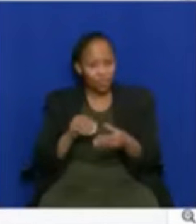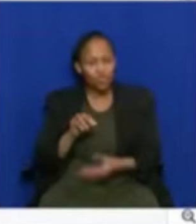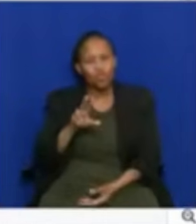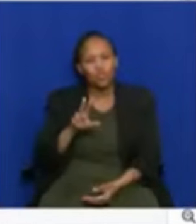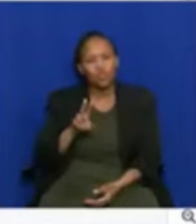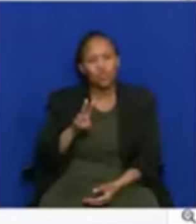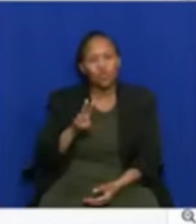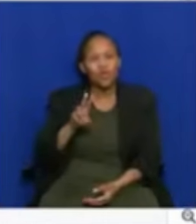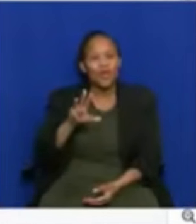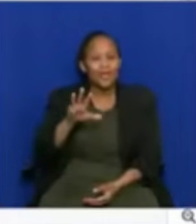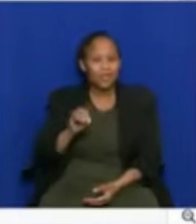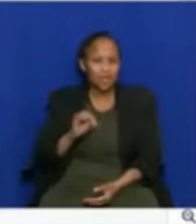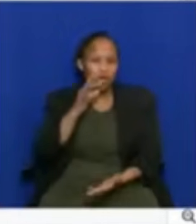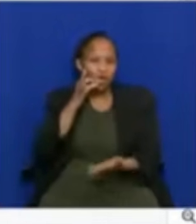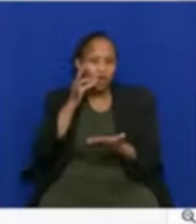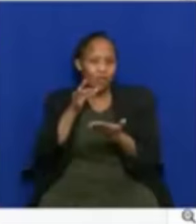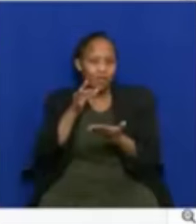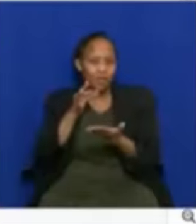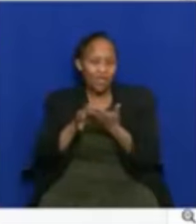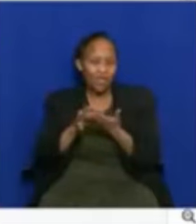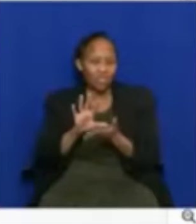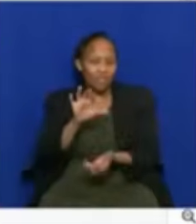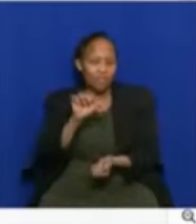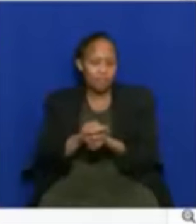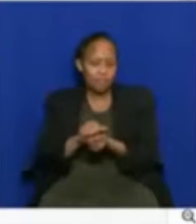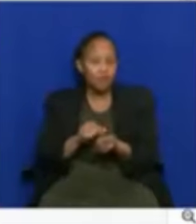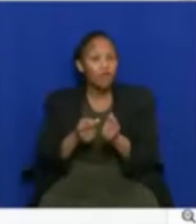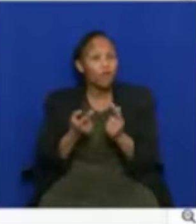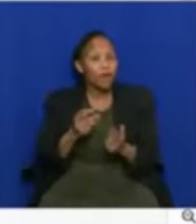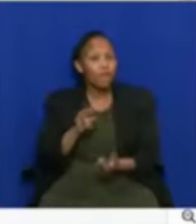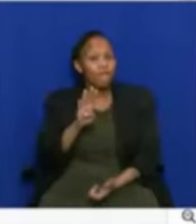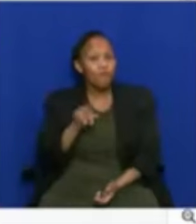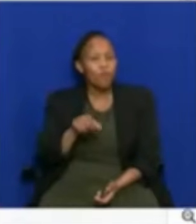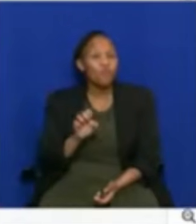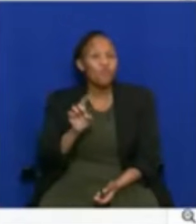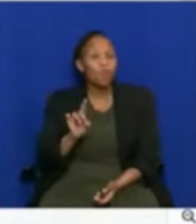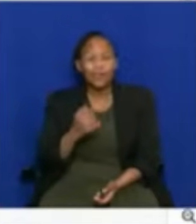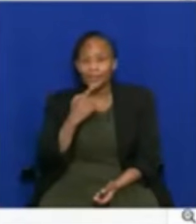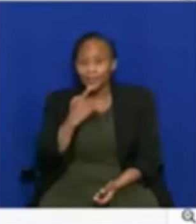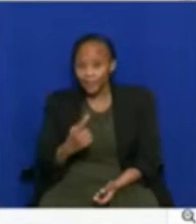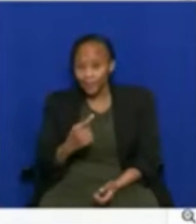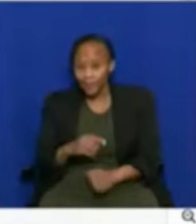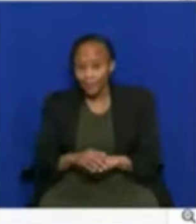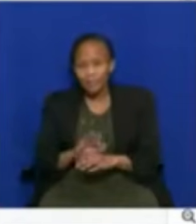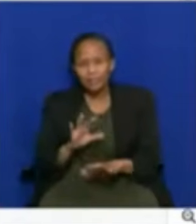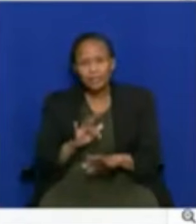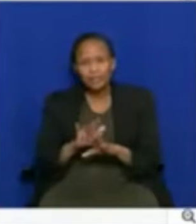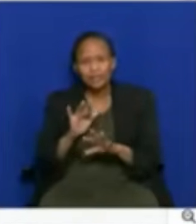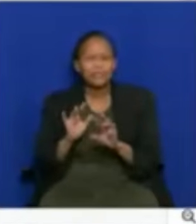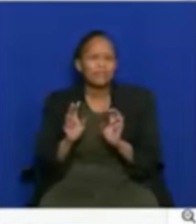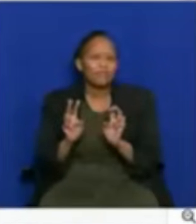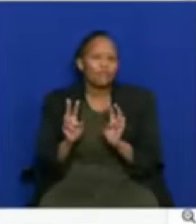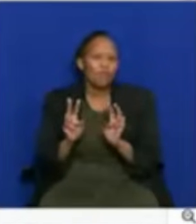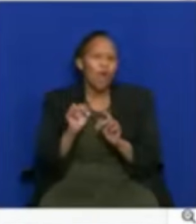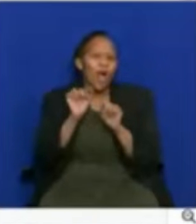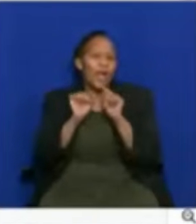recommendation at 4.1 and states, due to the sensitive nature of the allegations which has been